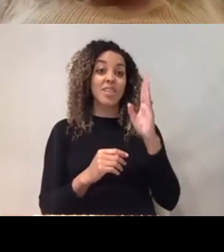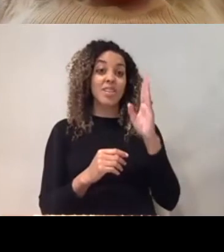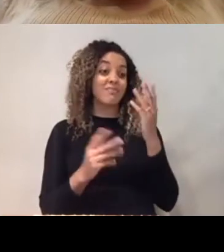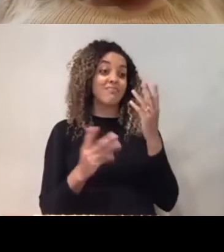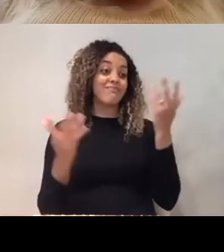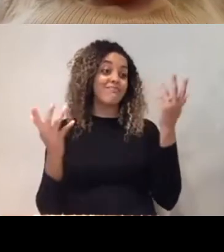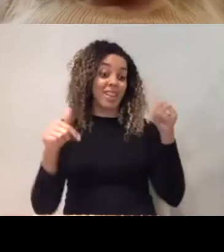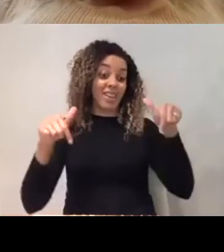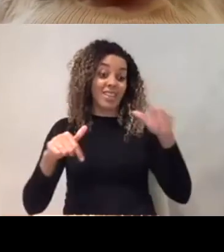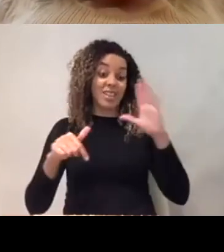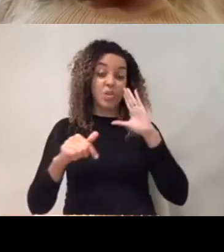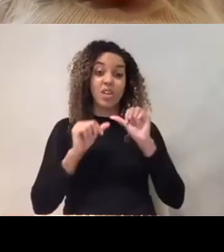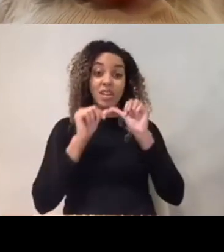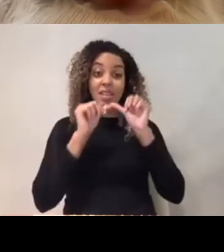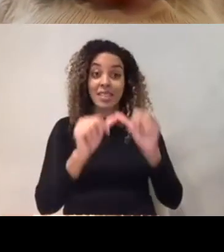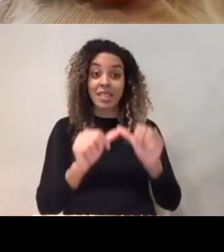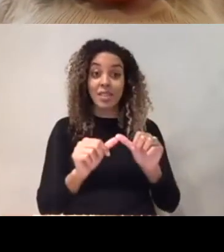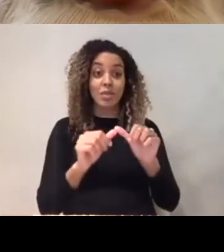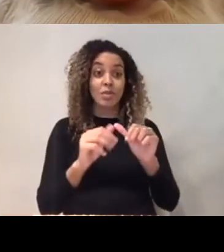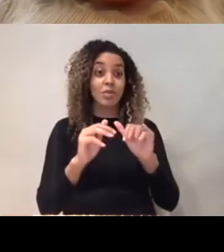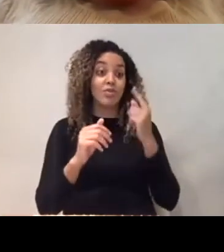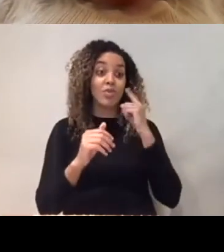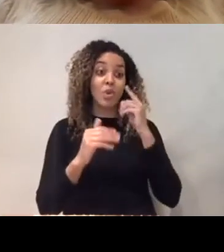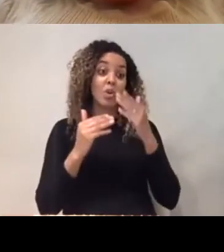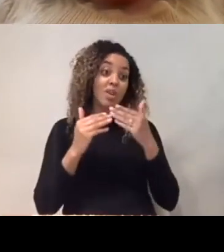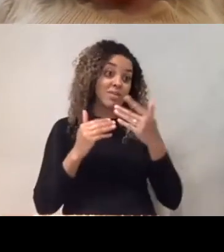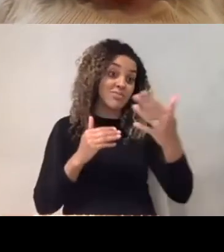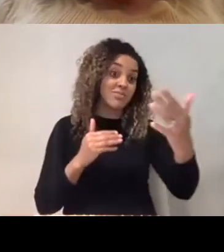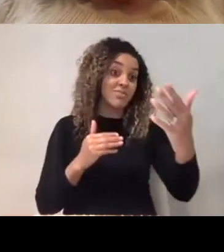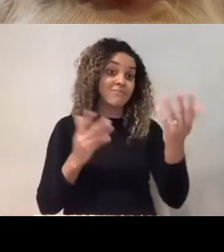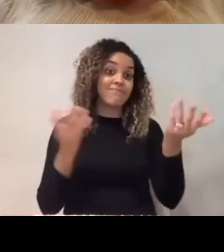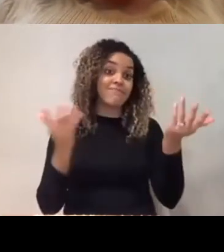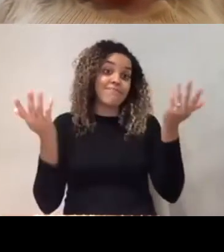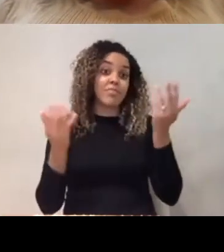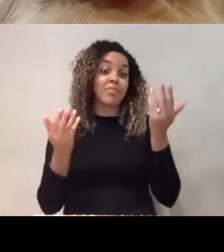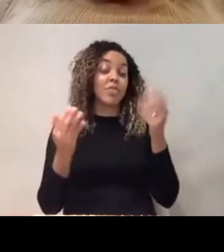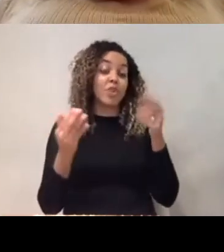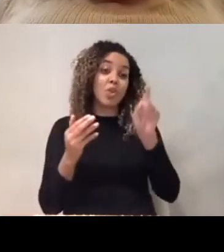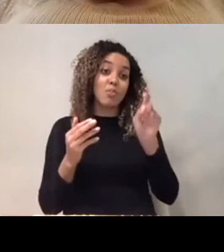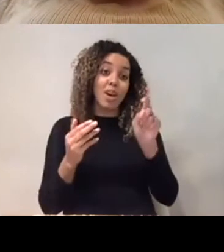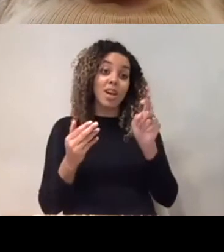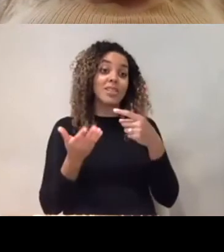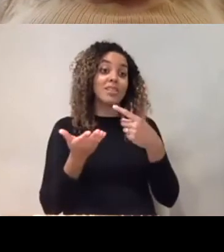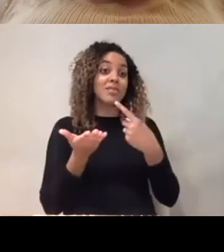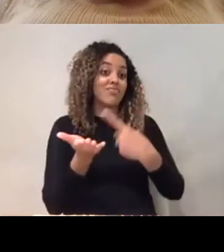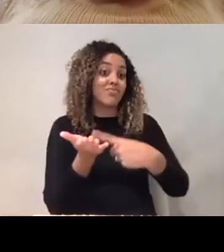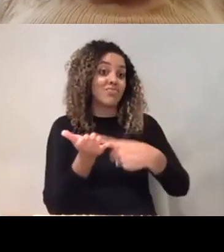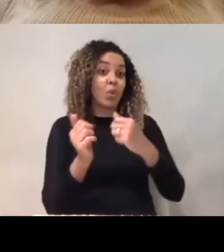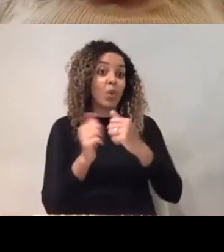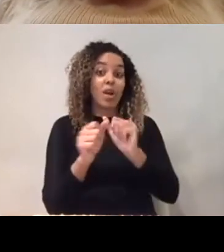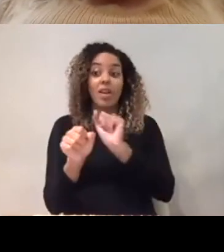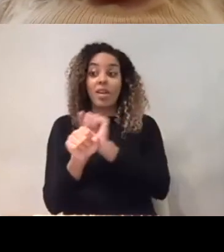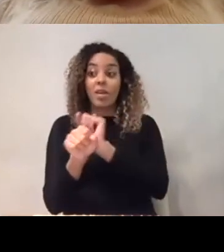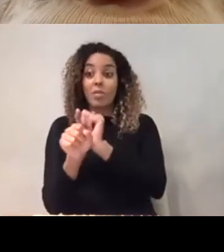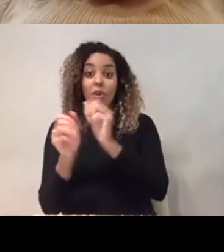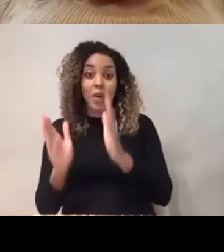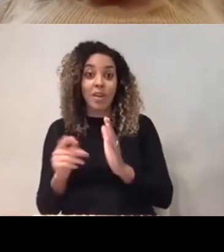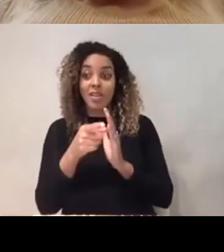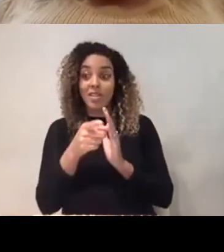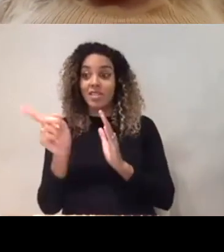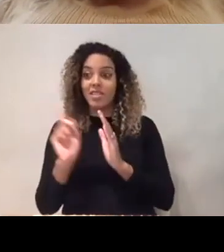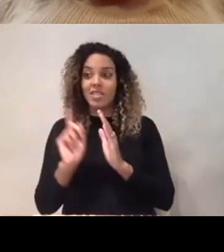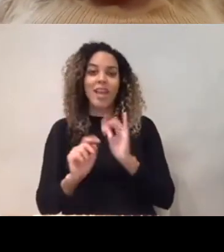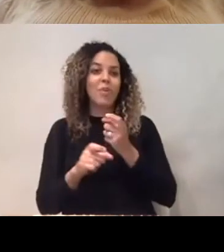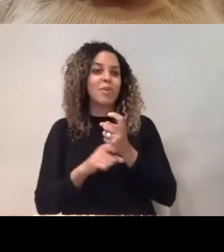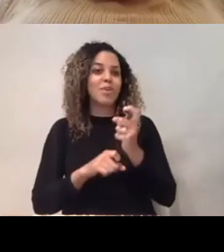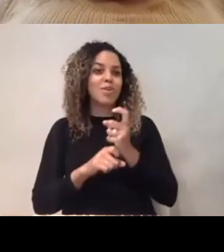You're going to have to start having those conversations with employees. You know, I think that was the joke when I started at IndieWire. You